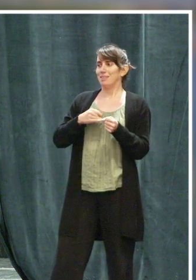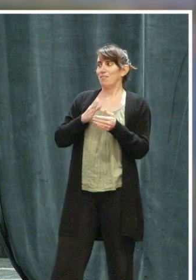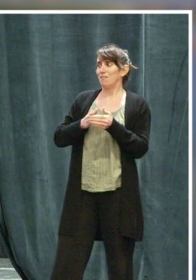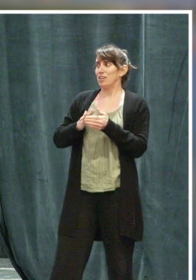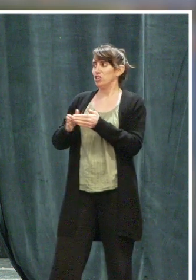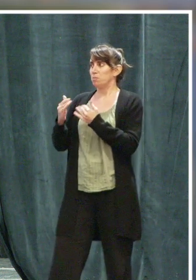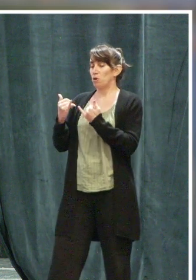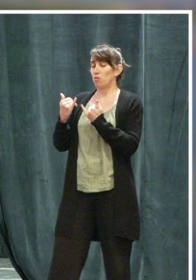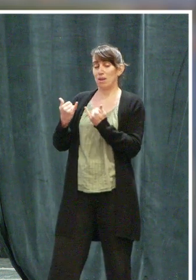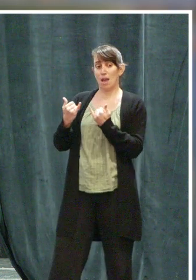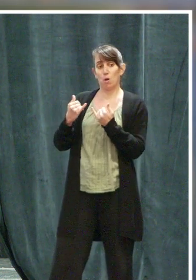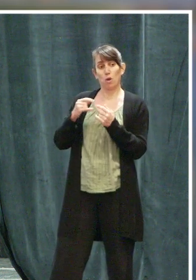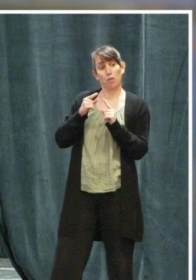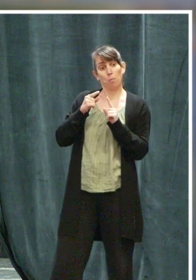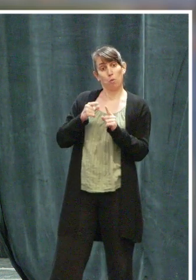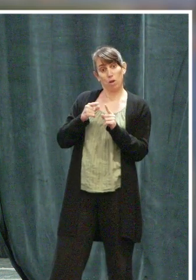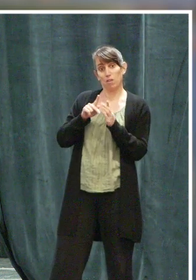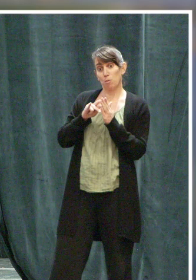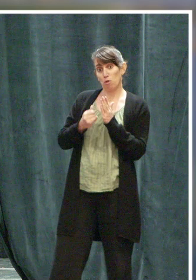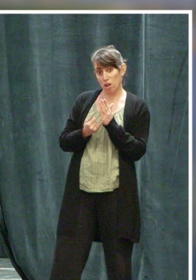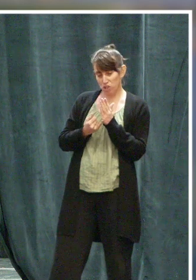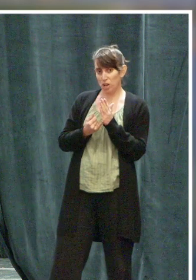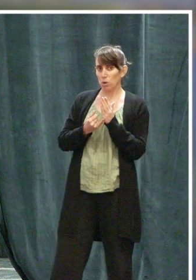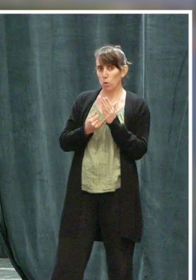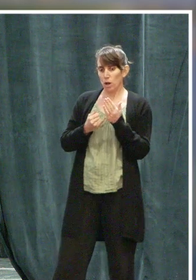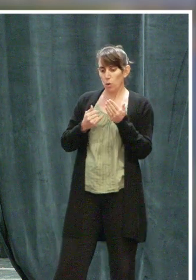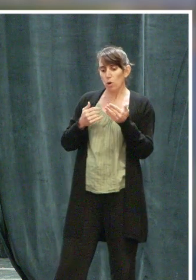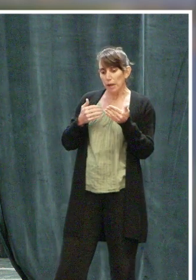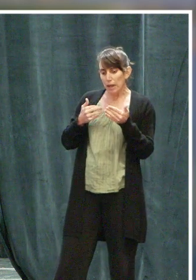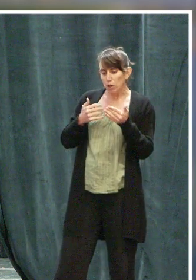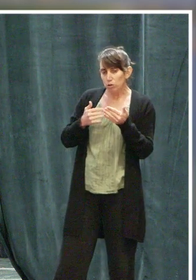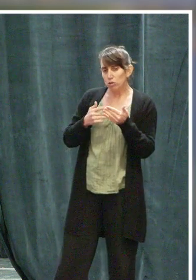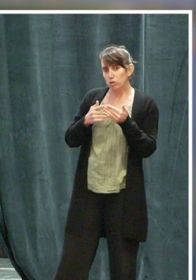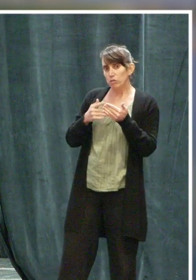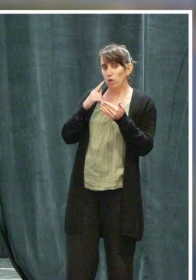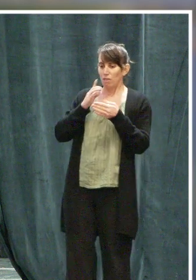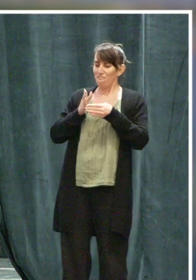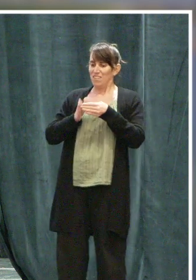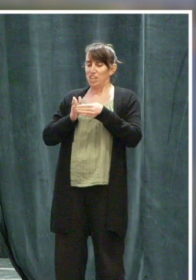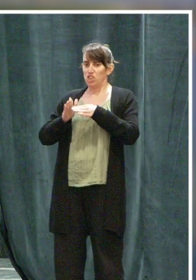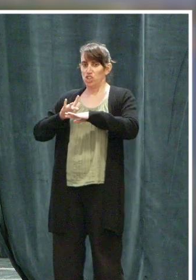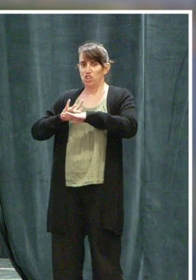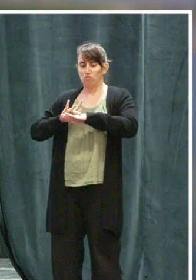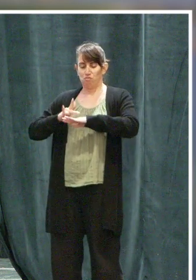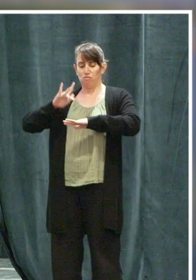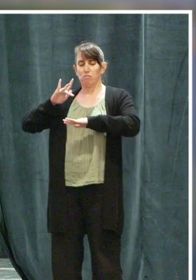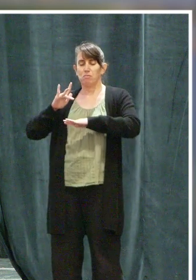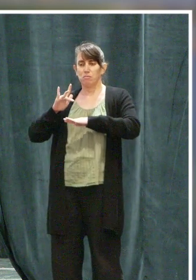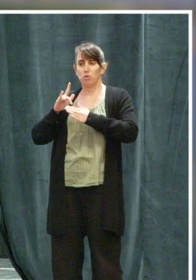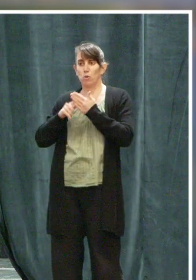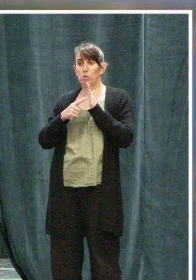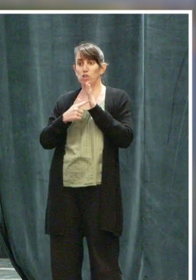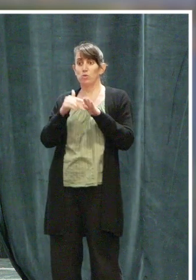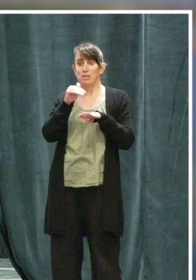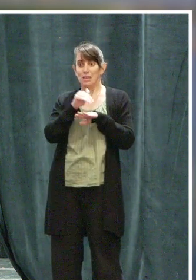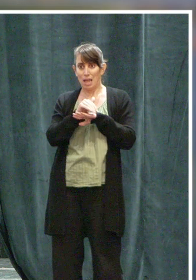at a point in the project right now where we're looking to finalize the finishes. And so the feedback on the finishes that we've shown tonight is something that the authority and the design team